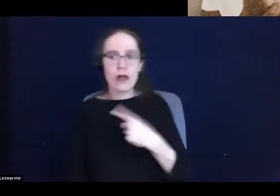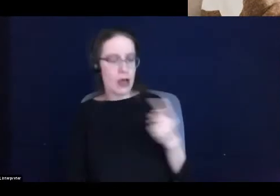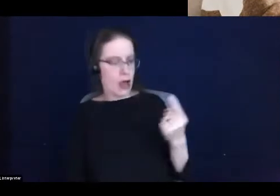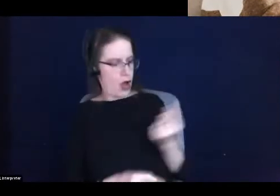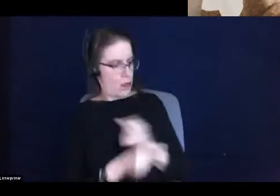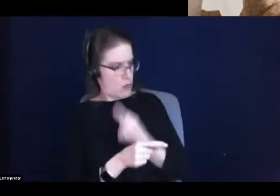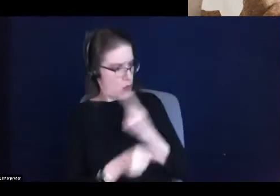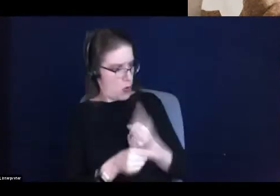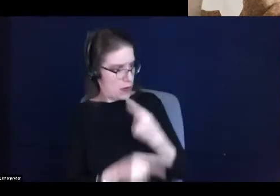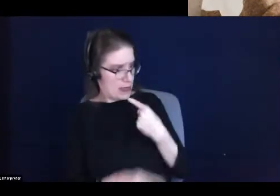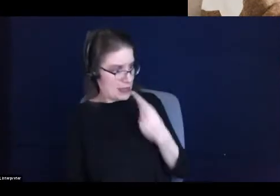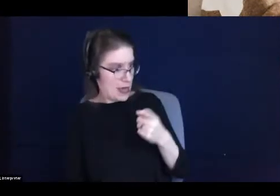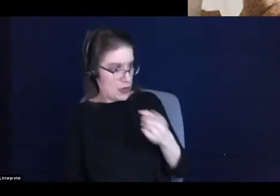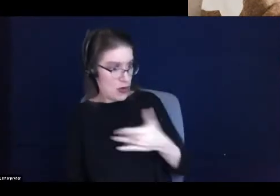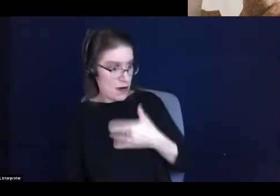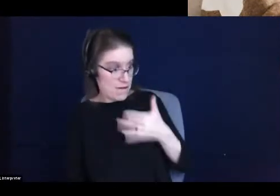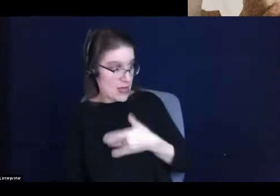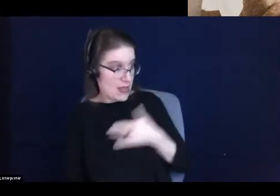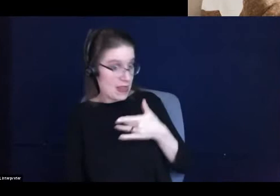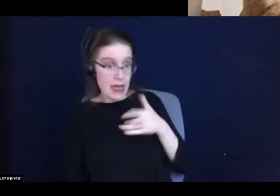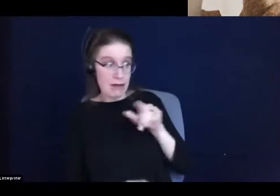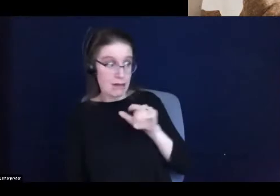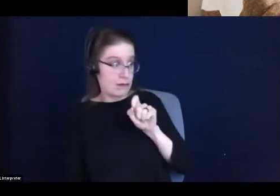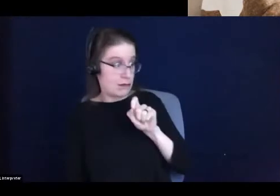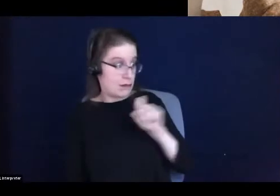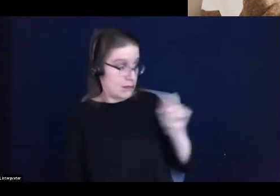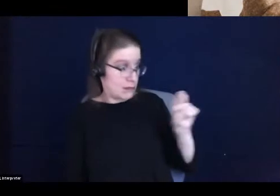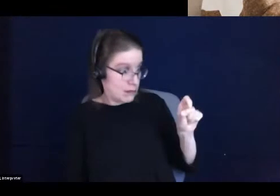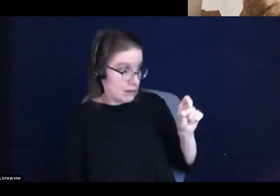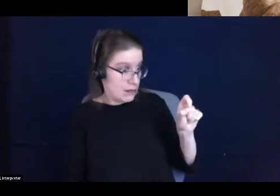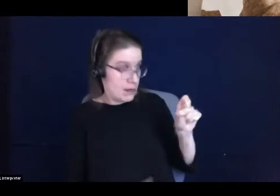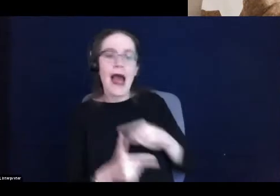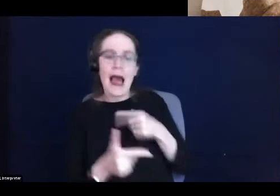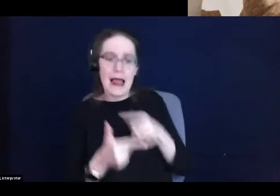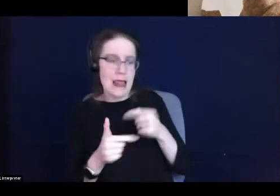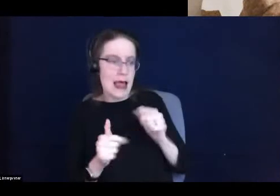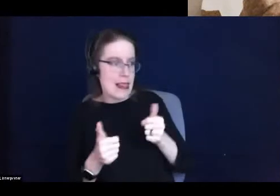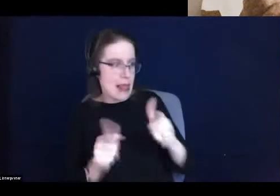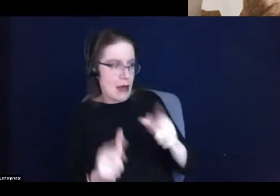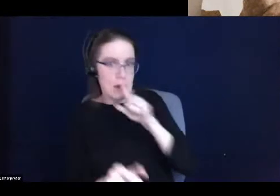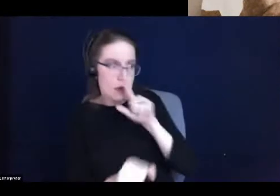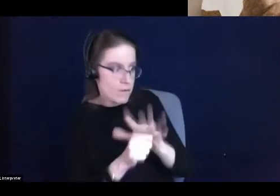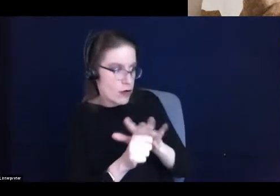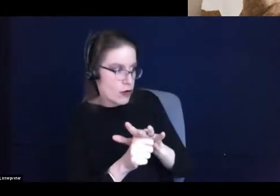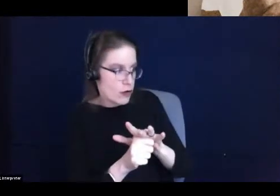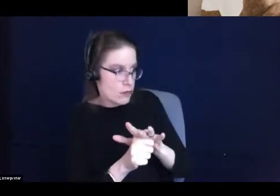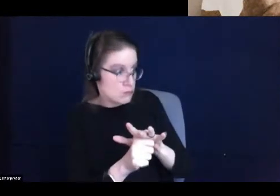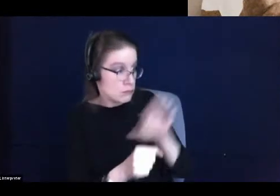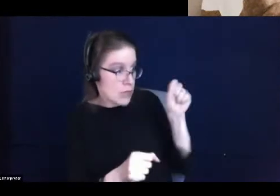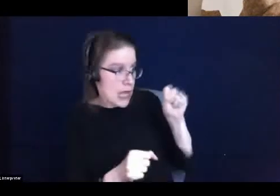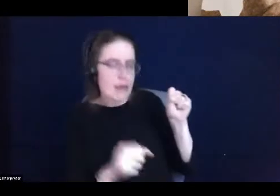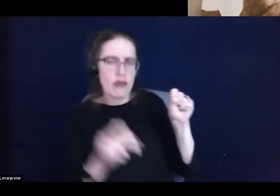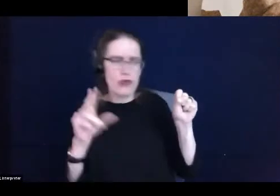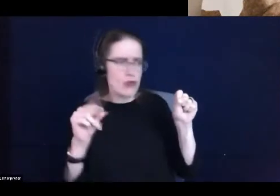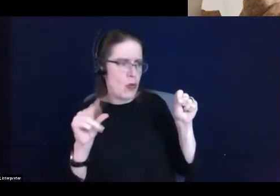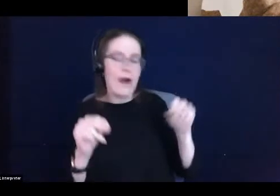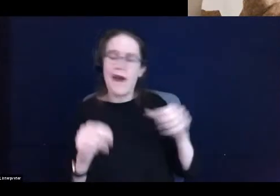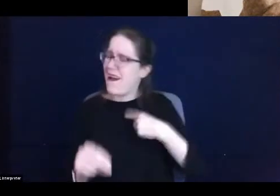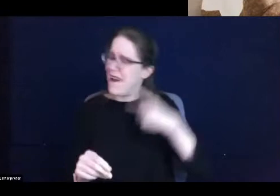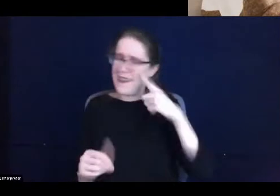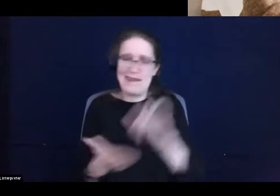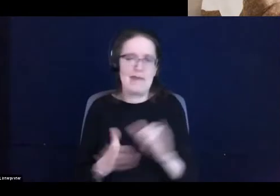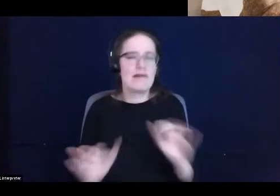feeling X? Yeah, and then let them confirm or correct if that's actually what they're feeling. I think that's great.